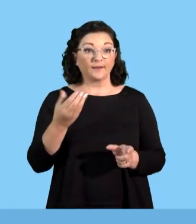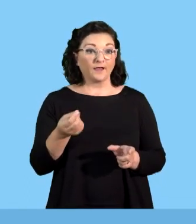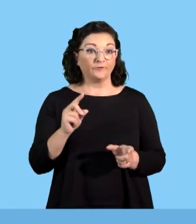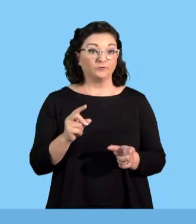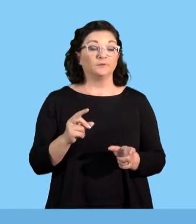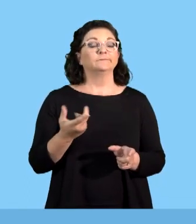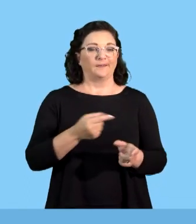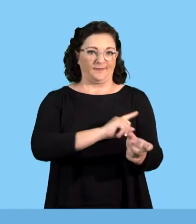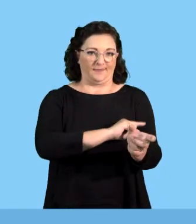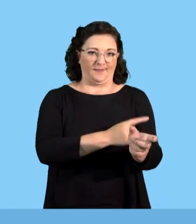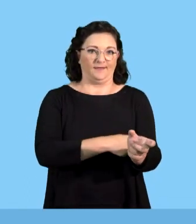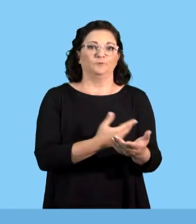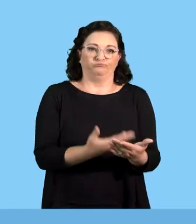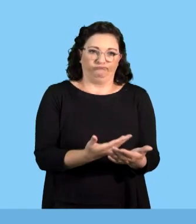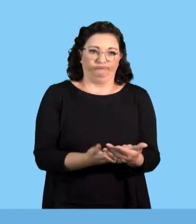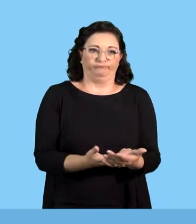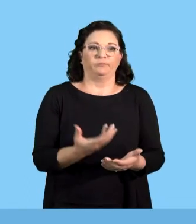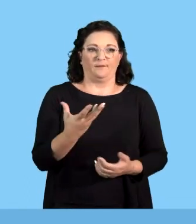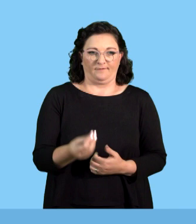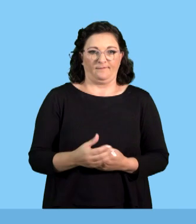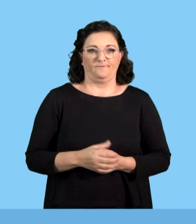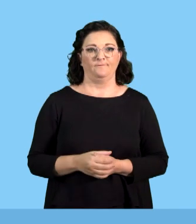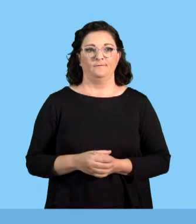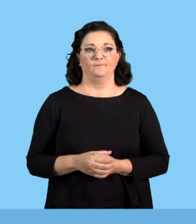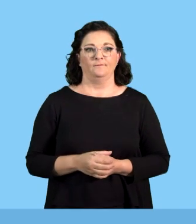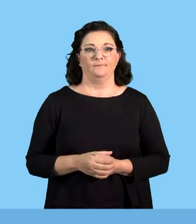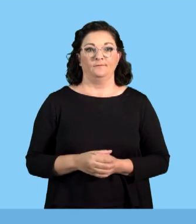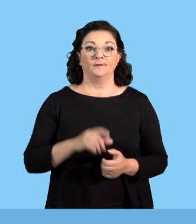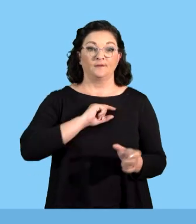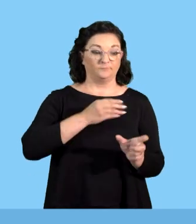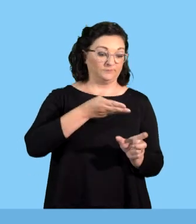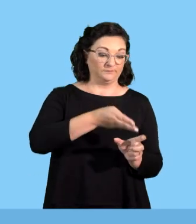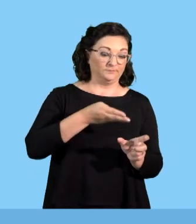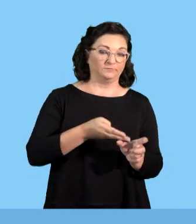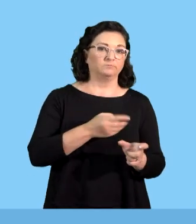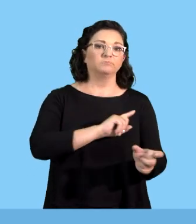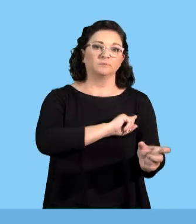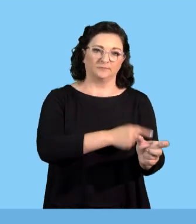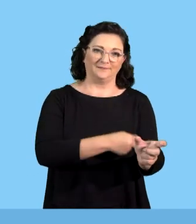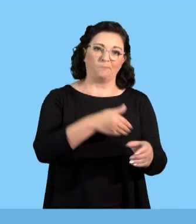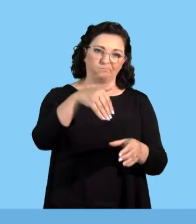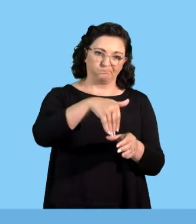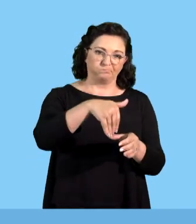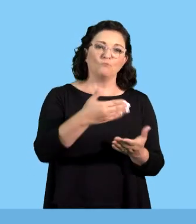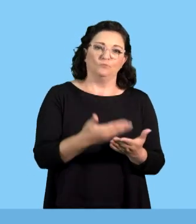the potential energy and the kinetic energy. So the battery has potential